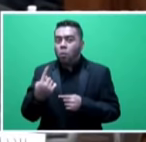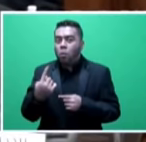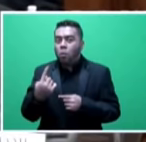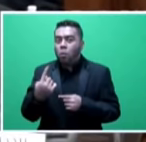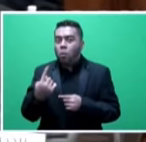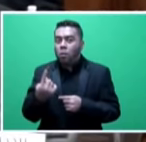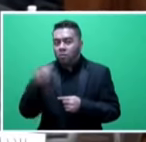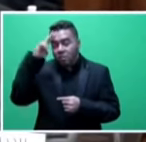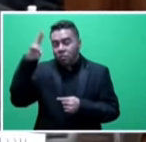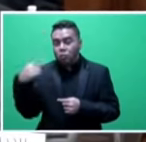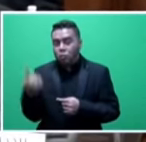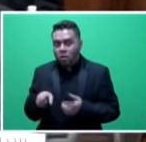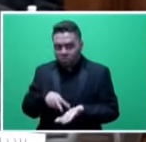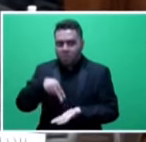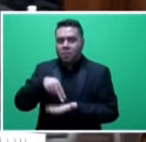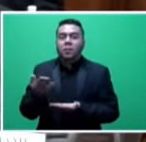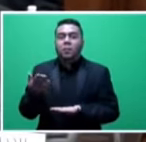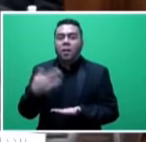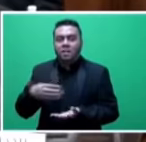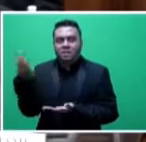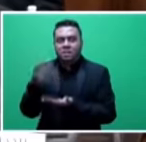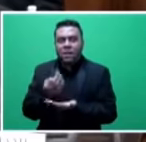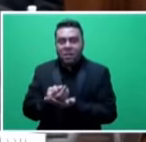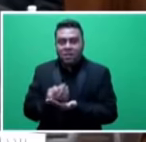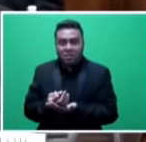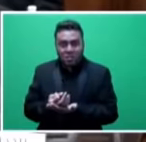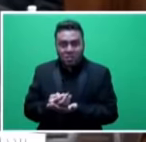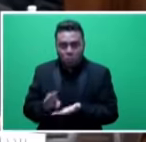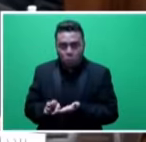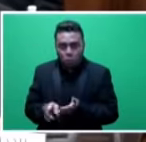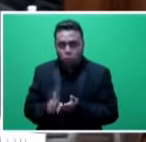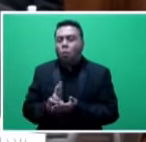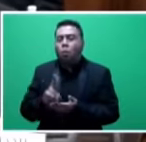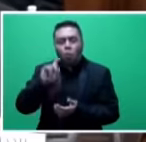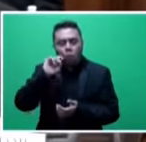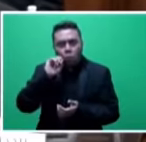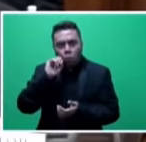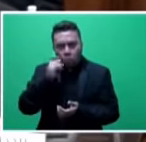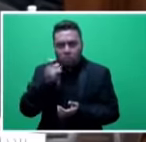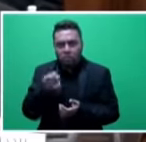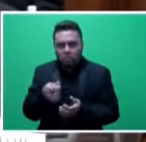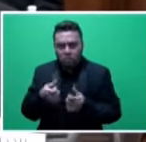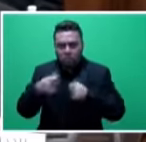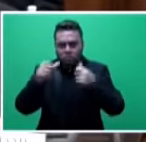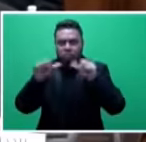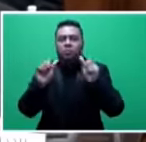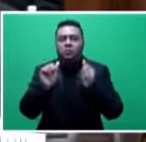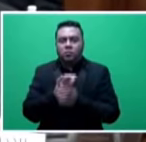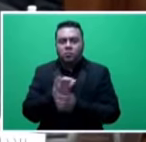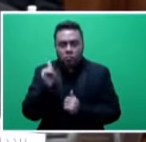up and finance a recovery will avert catastrophe and emerge whole from this